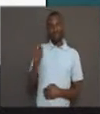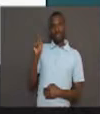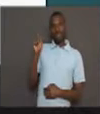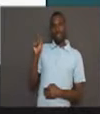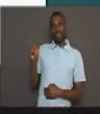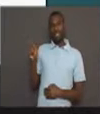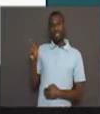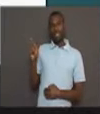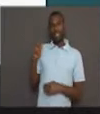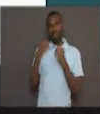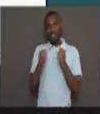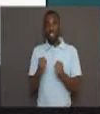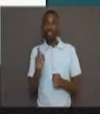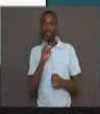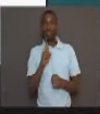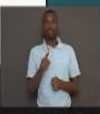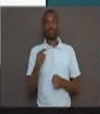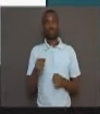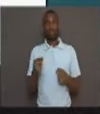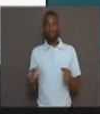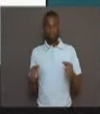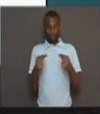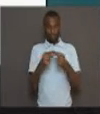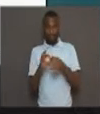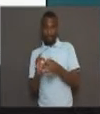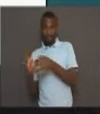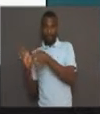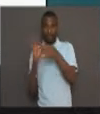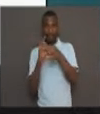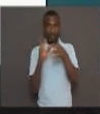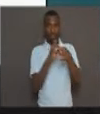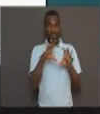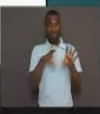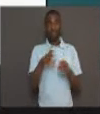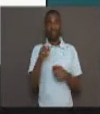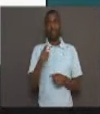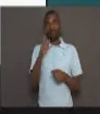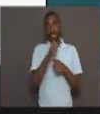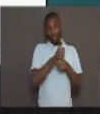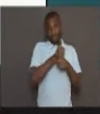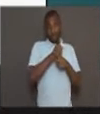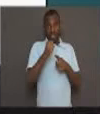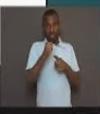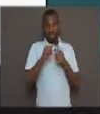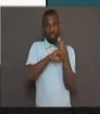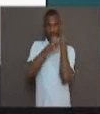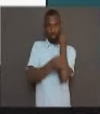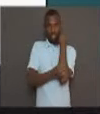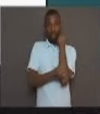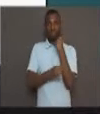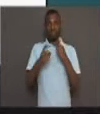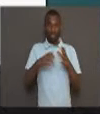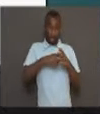This is achieved by attaching two metal slip rings to the base of